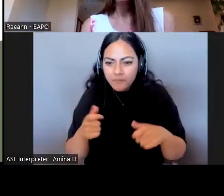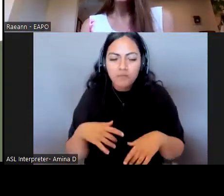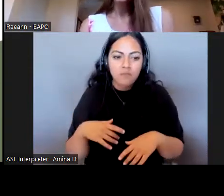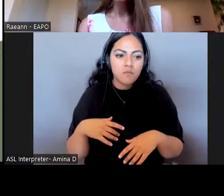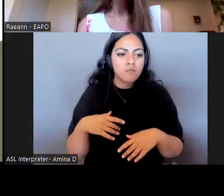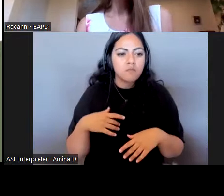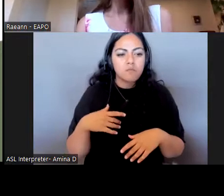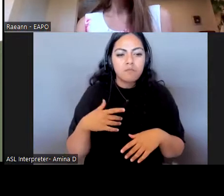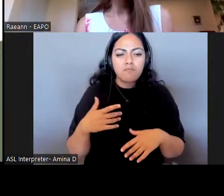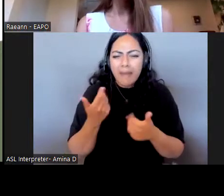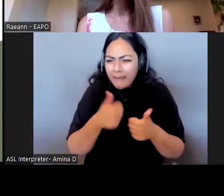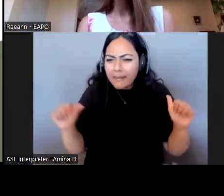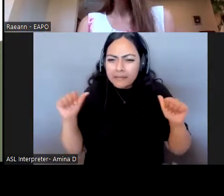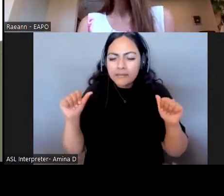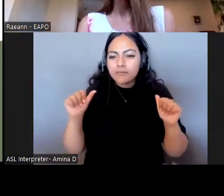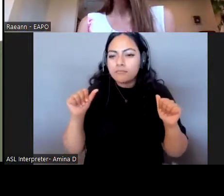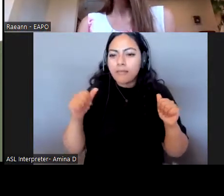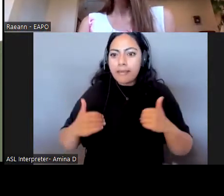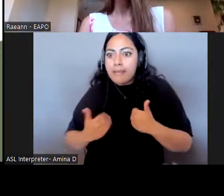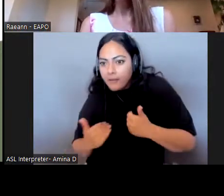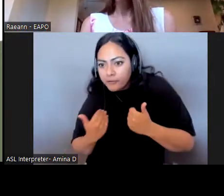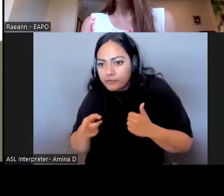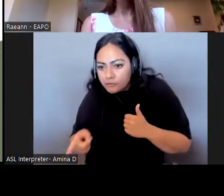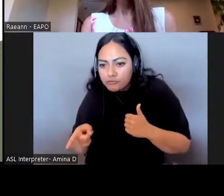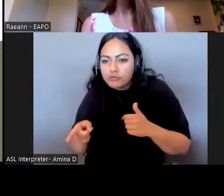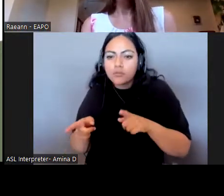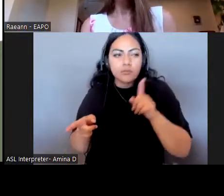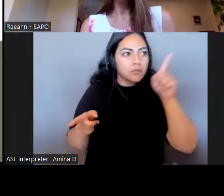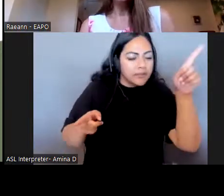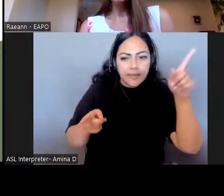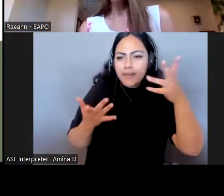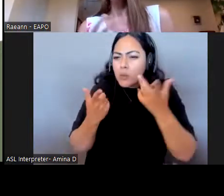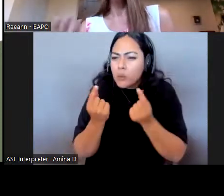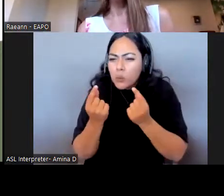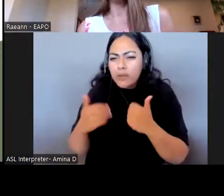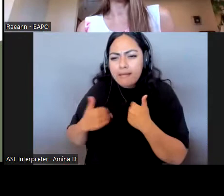with intergenerational with the younger kids, just around, you know, the